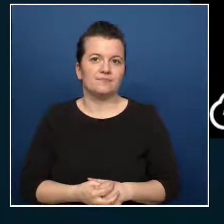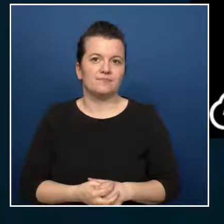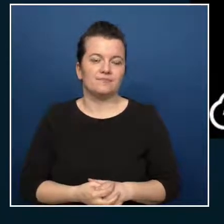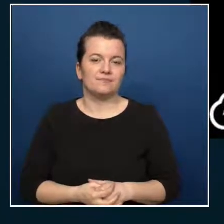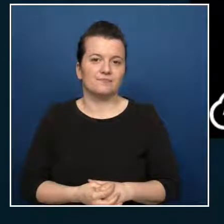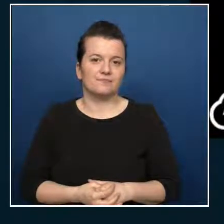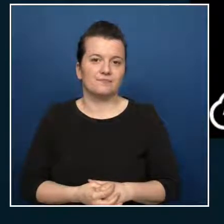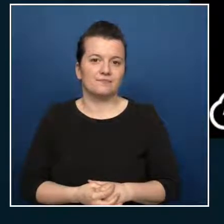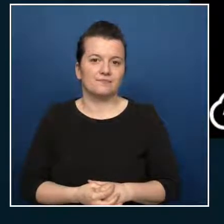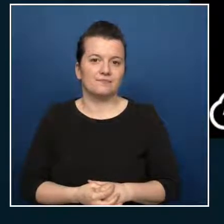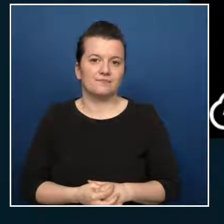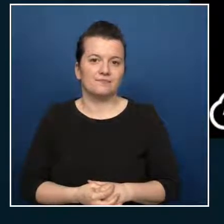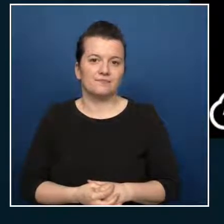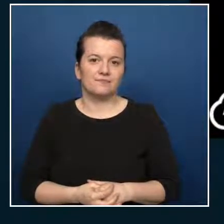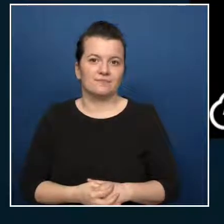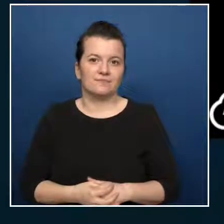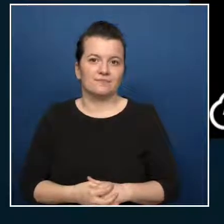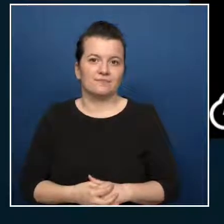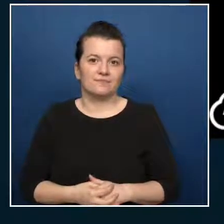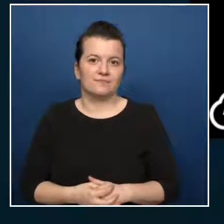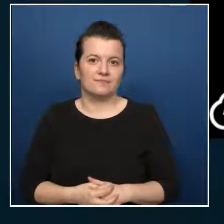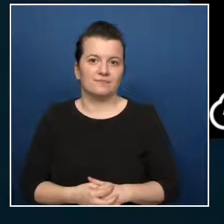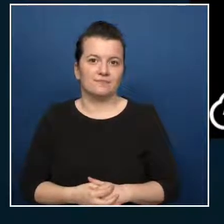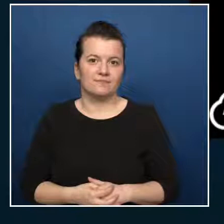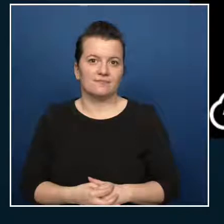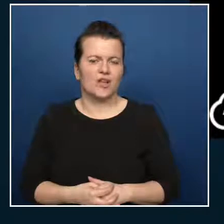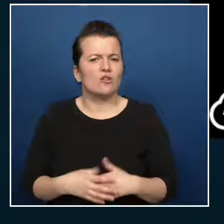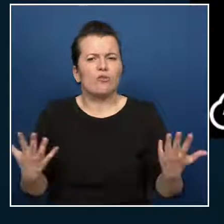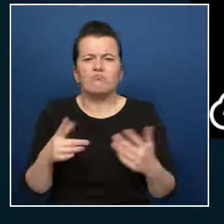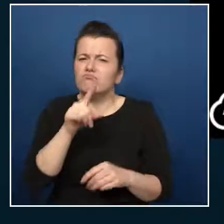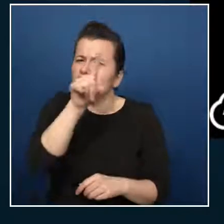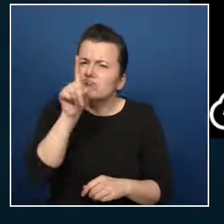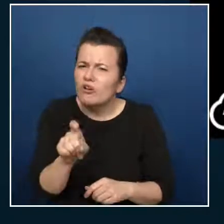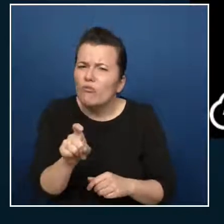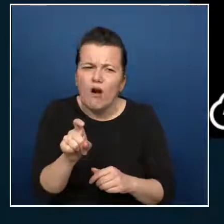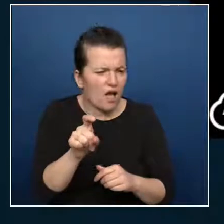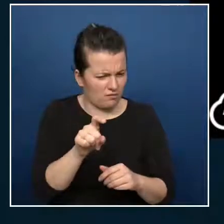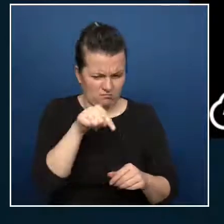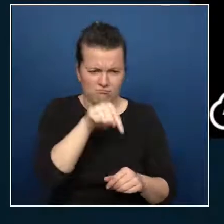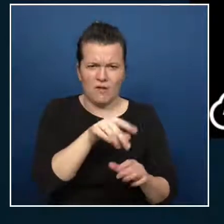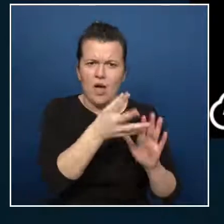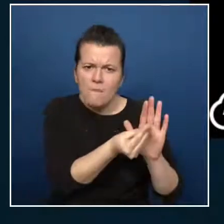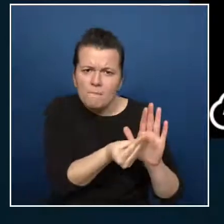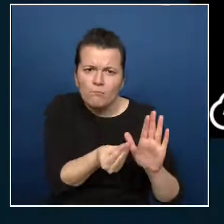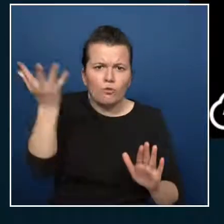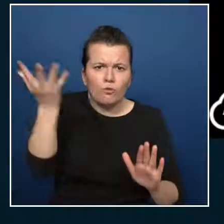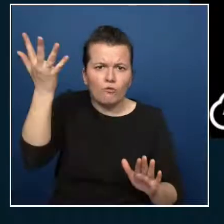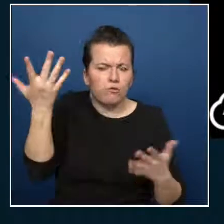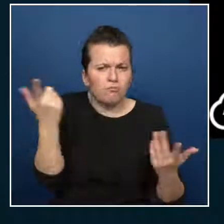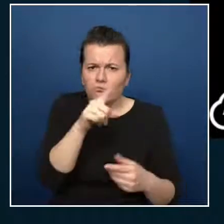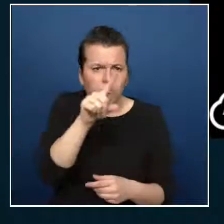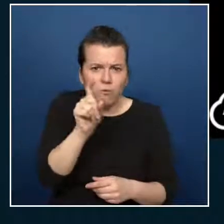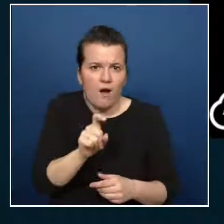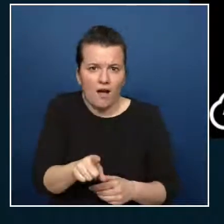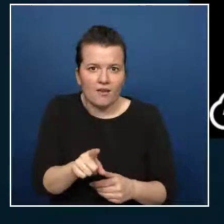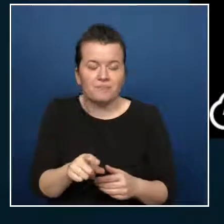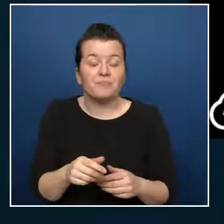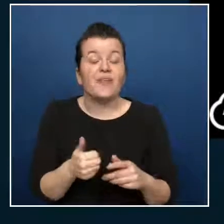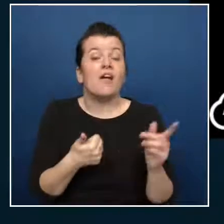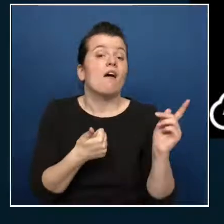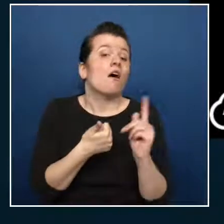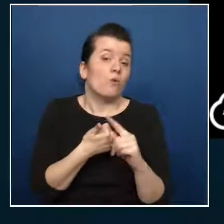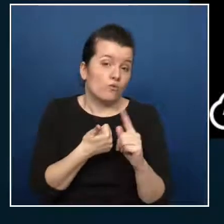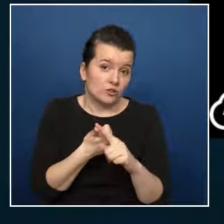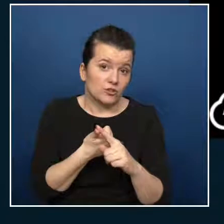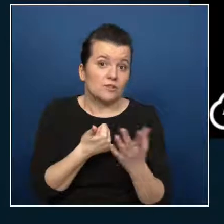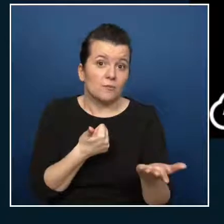And why do we want to move that system to the cloud? It's because first, the existing